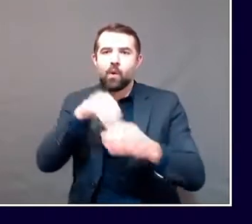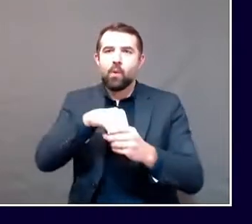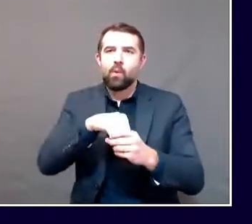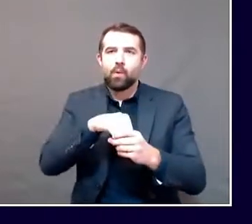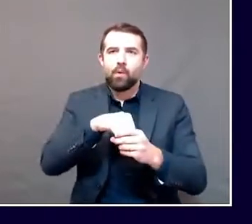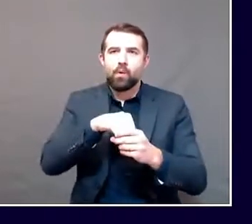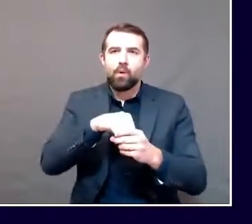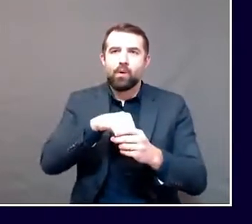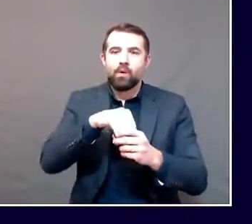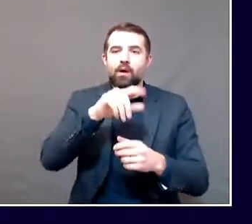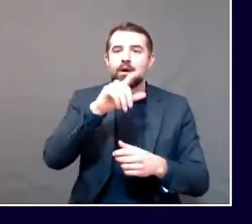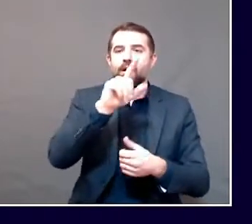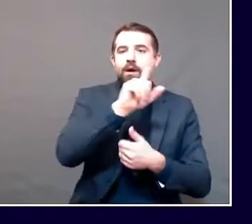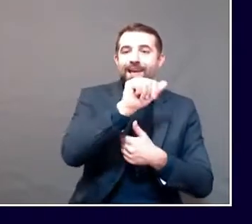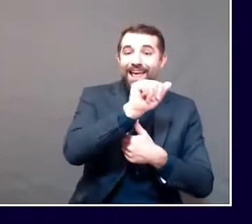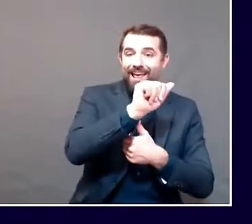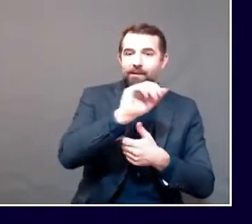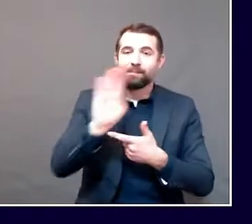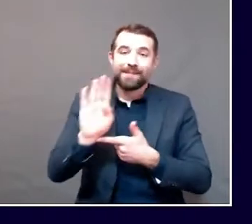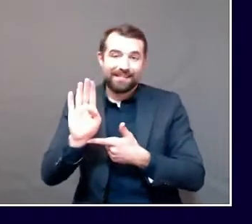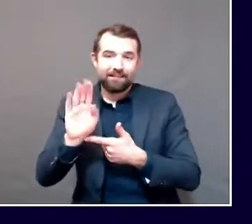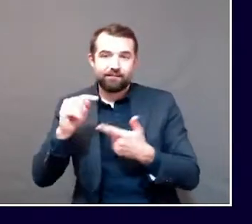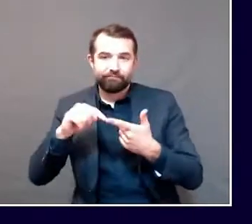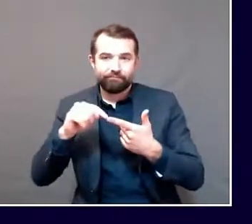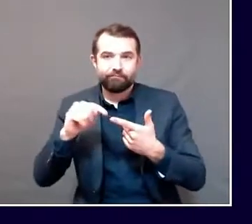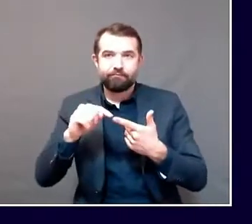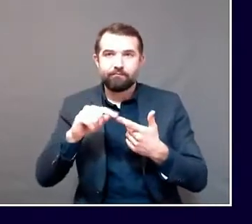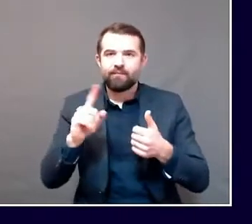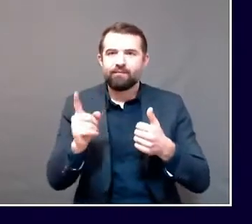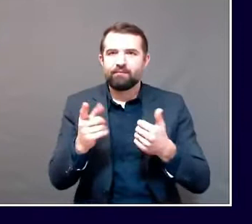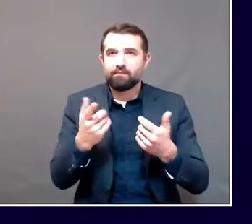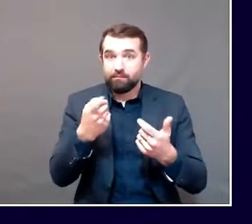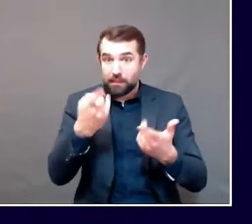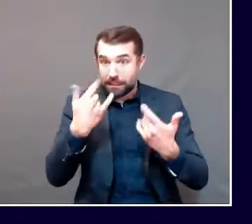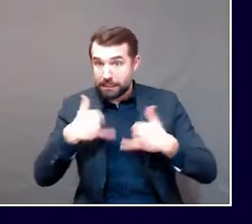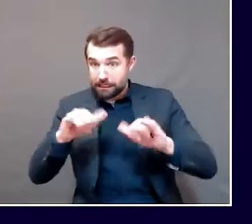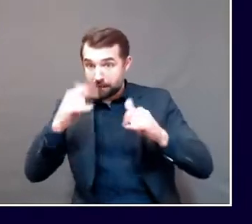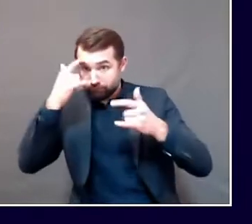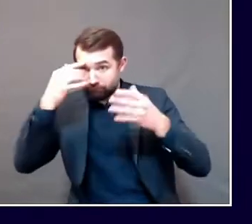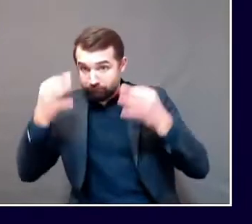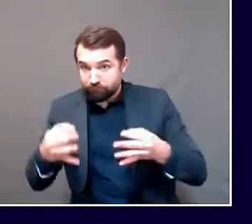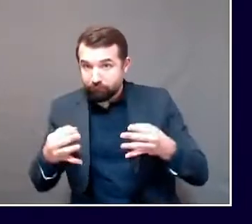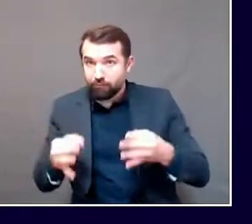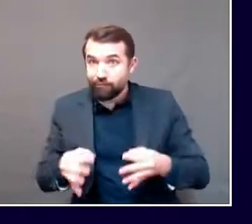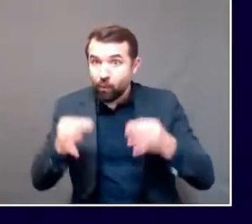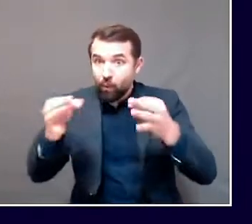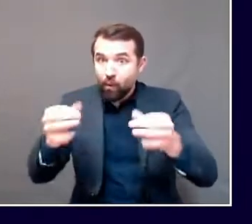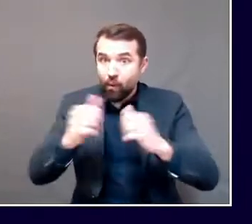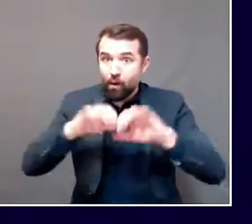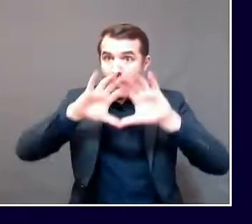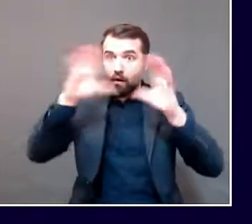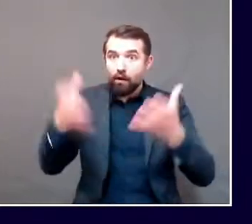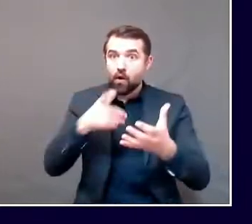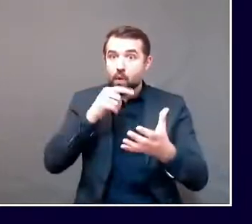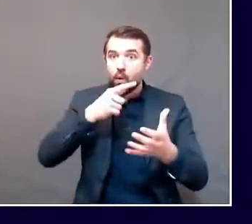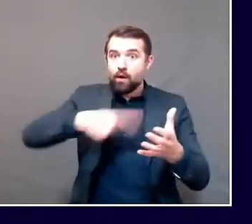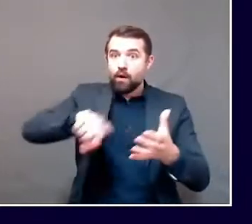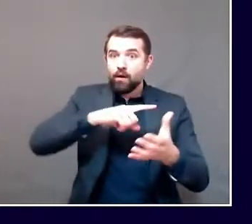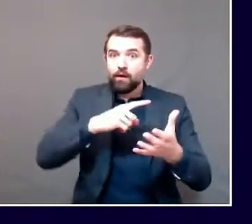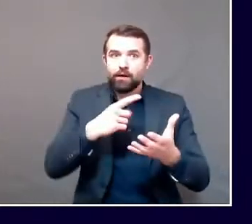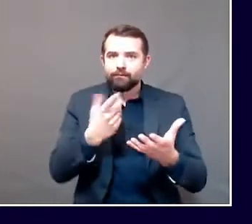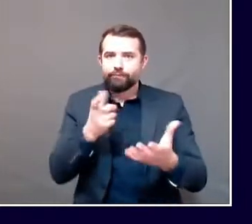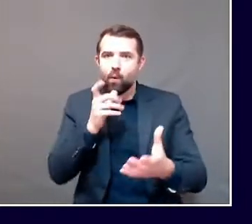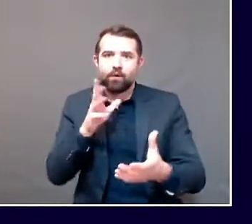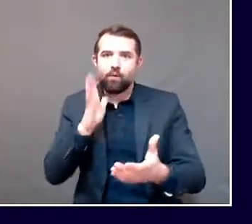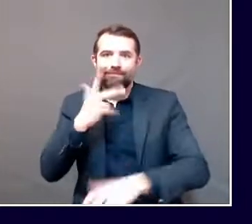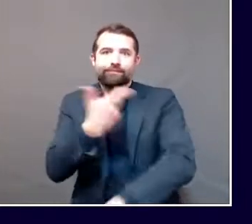you still be deciding this when these people are in theory up next? Well, by up next, Mal, I think it's important to note